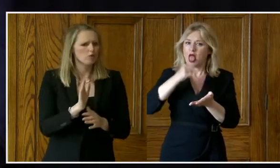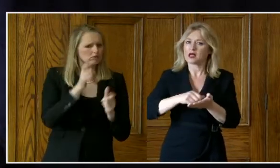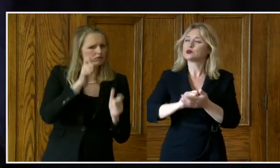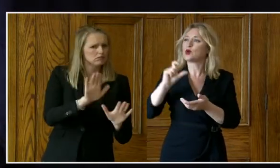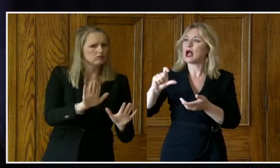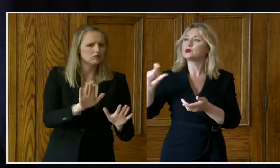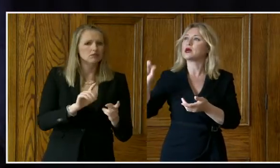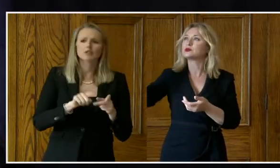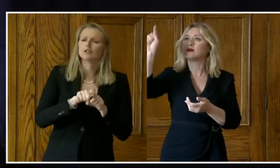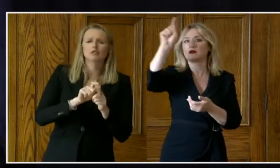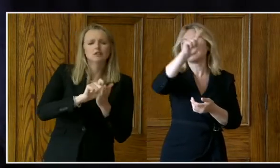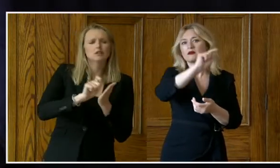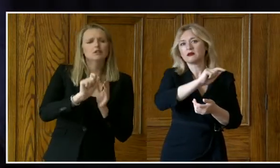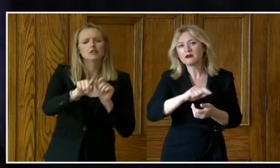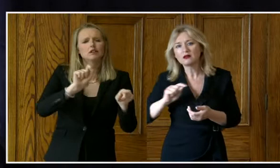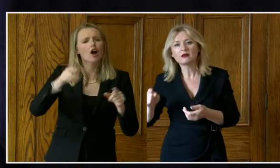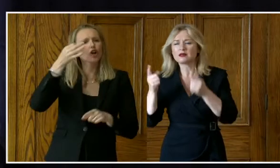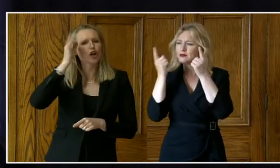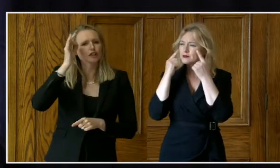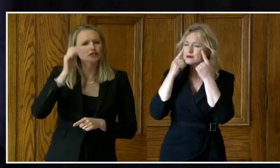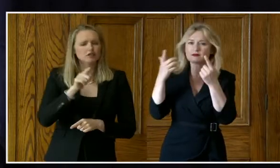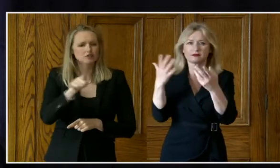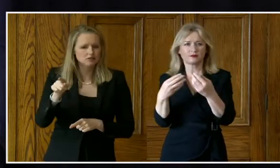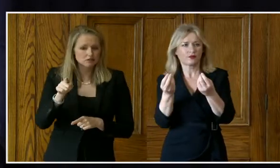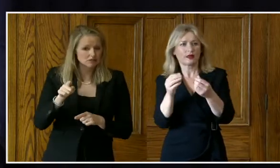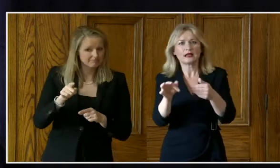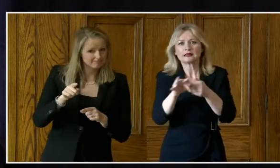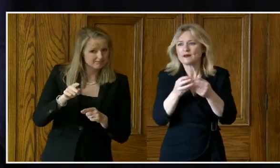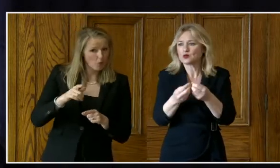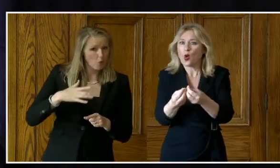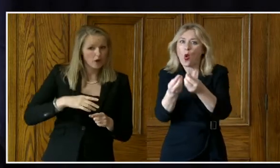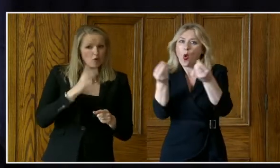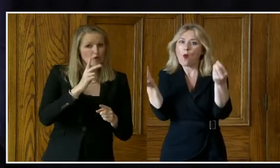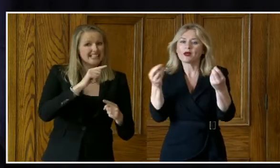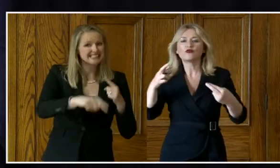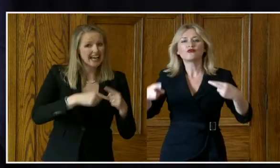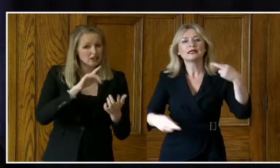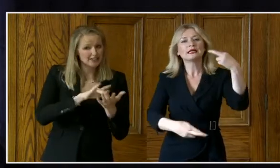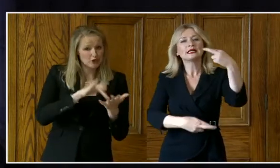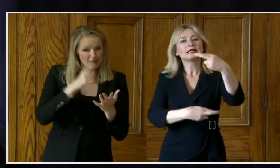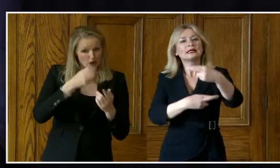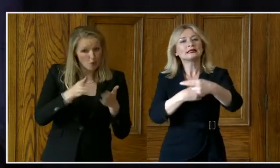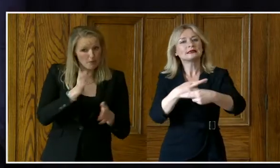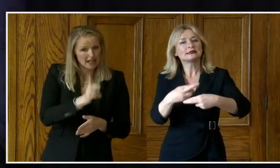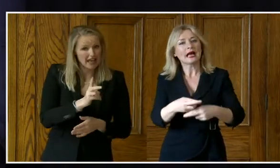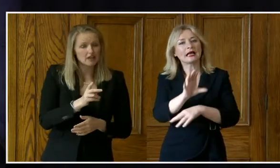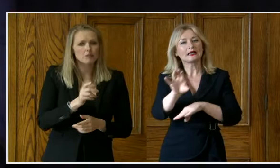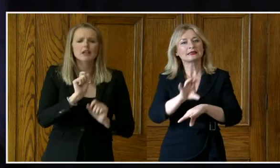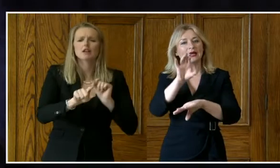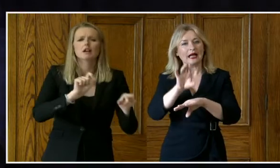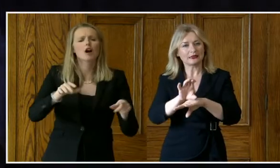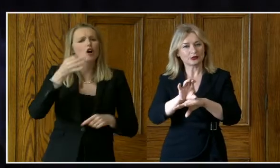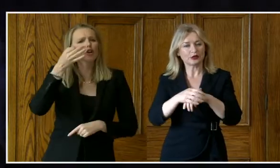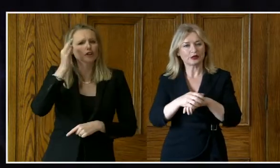outline principles that can apply when deciding if it's safe to open household recycling facilities. The executive has also